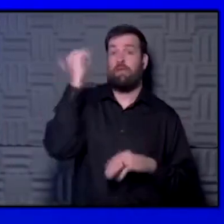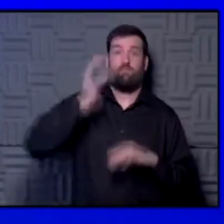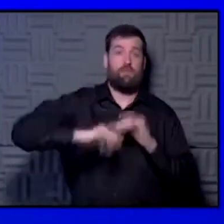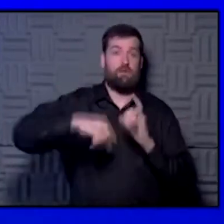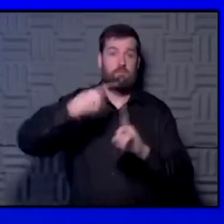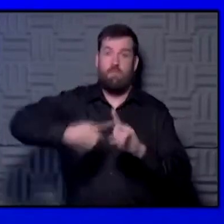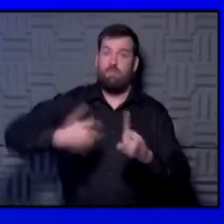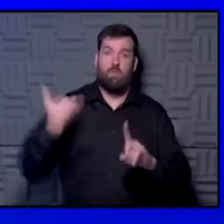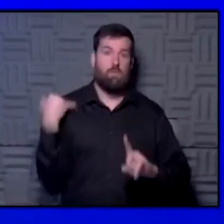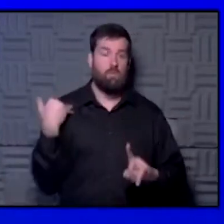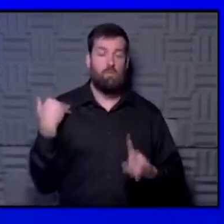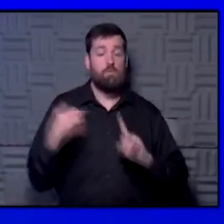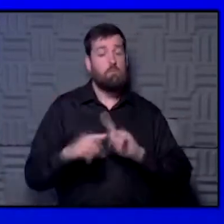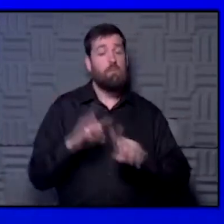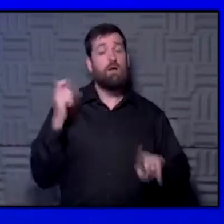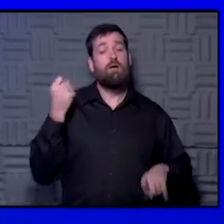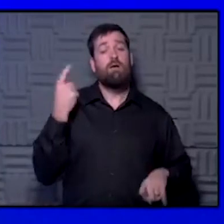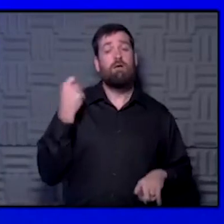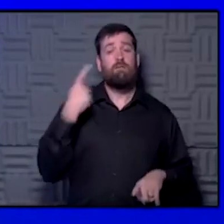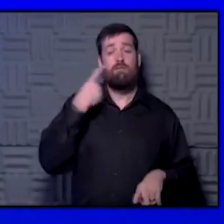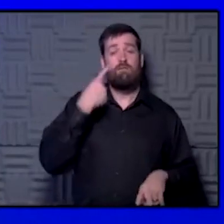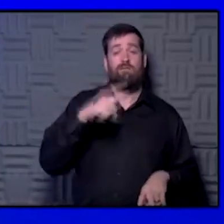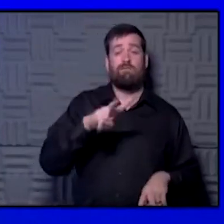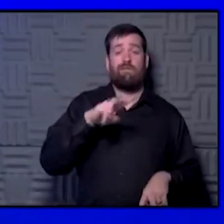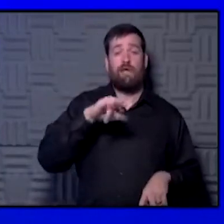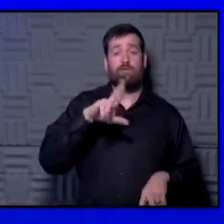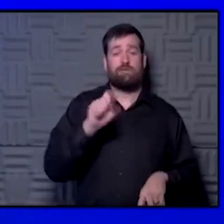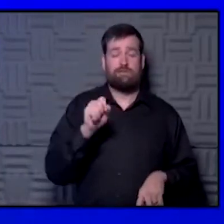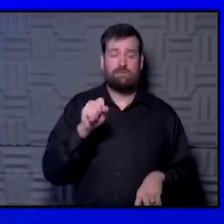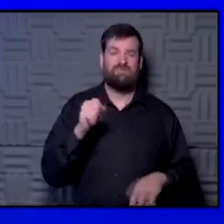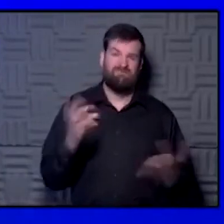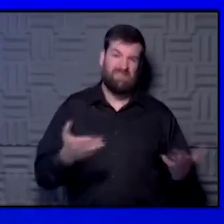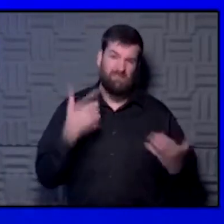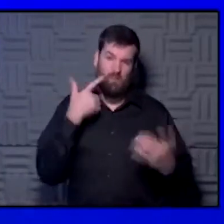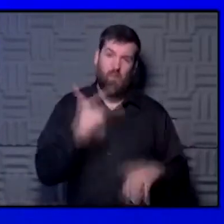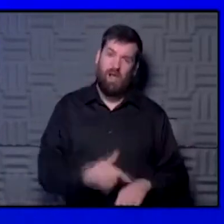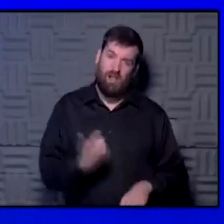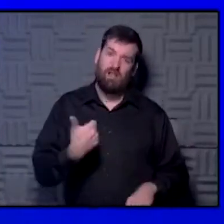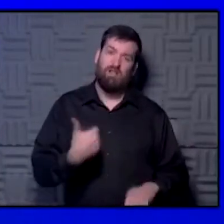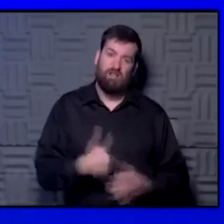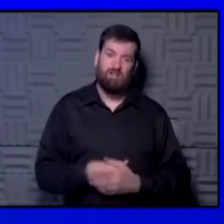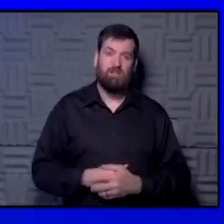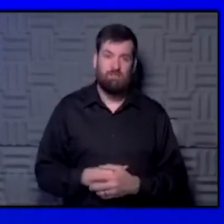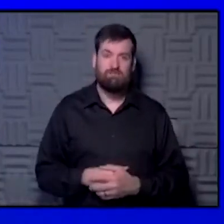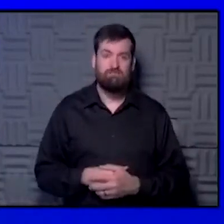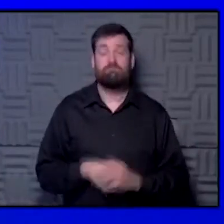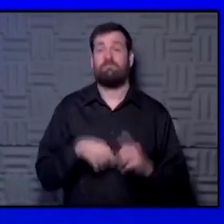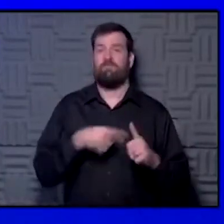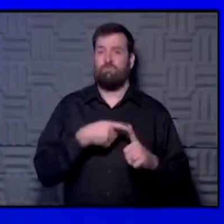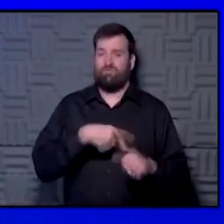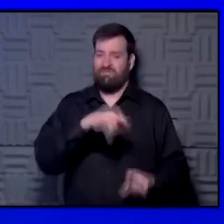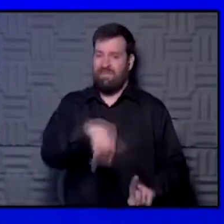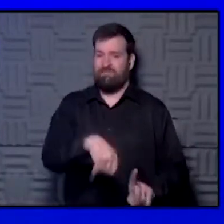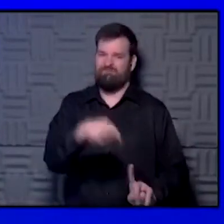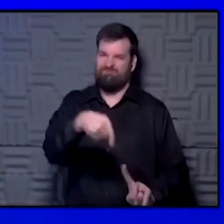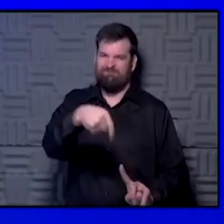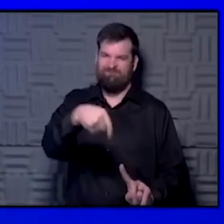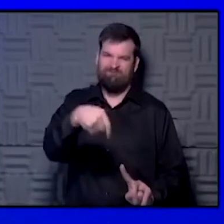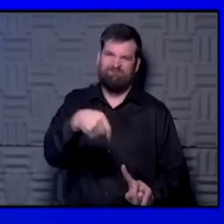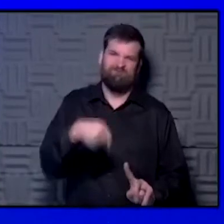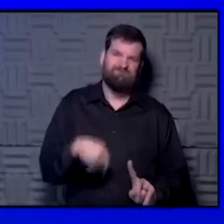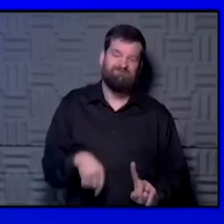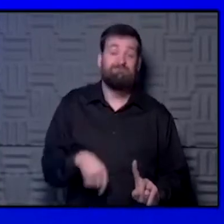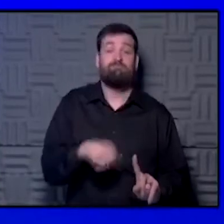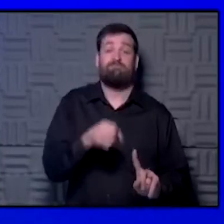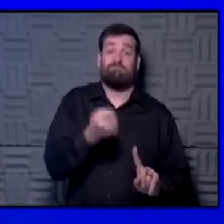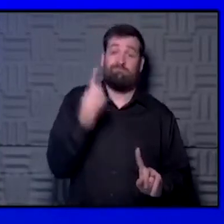month ago, but this virus for the time being is going to be here. And so you have to first understand that knowledge. And with the